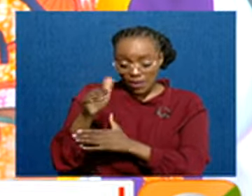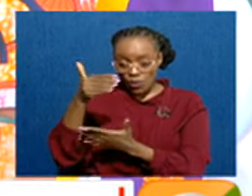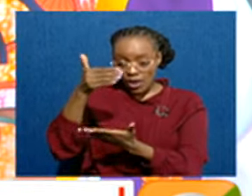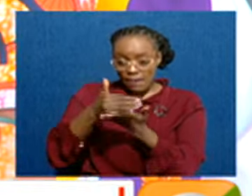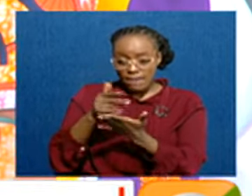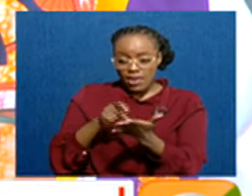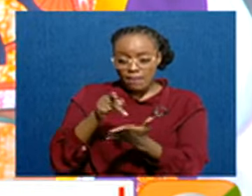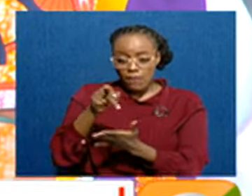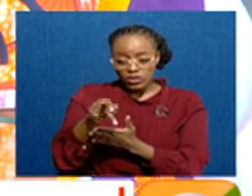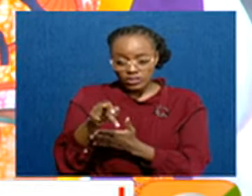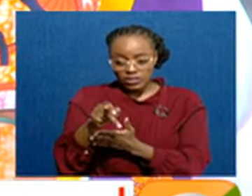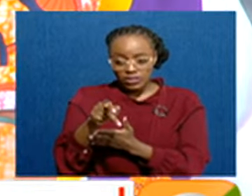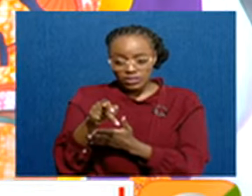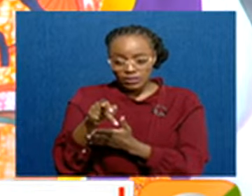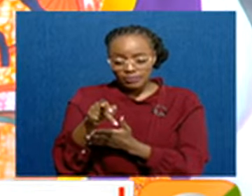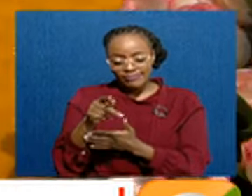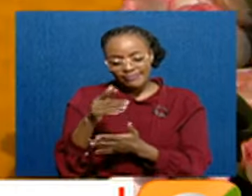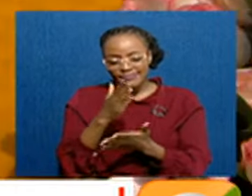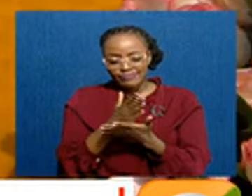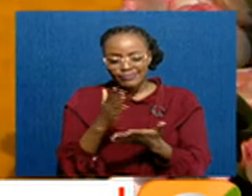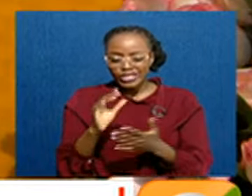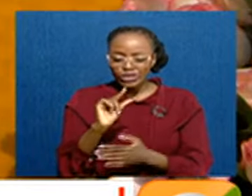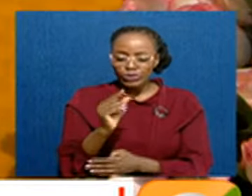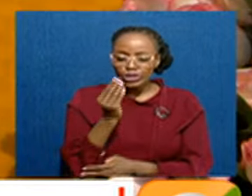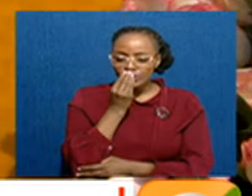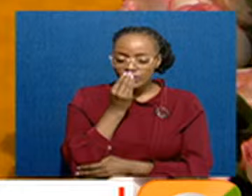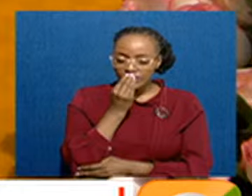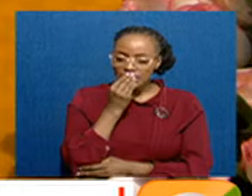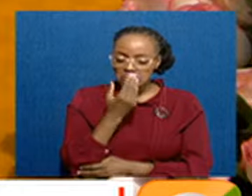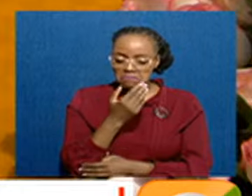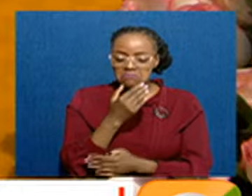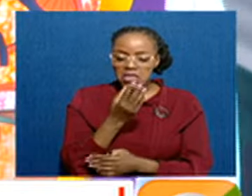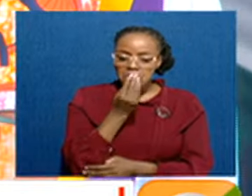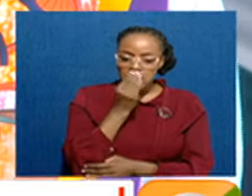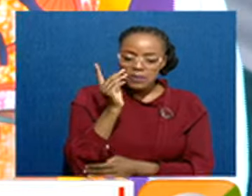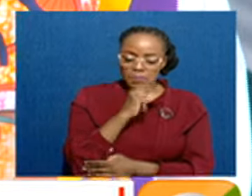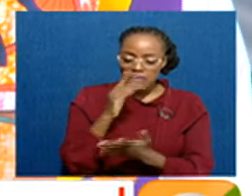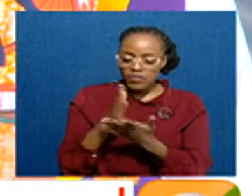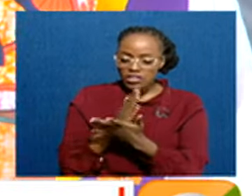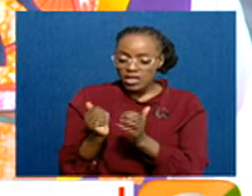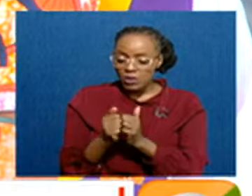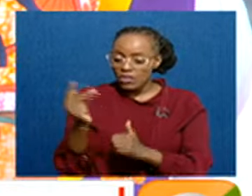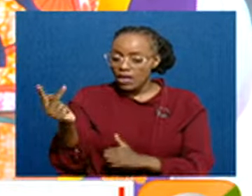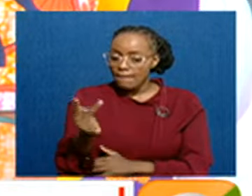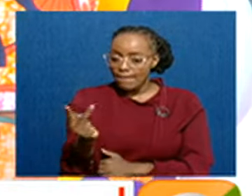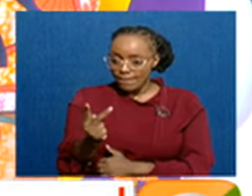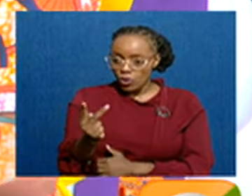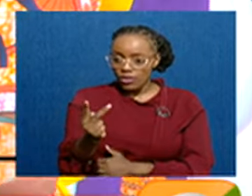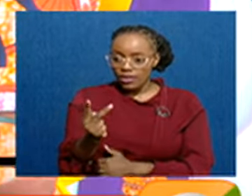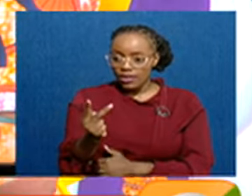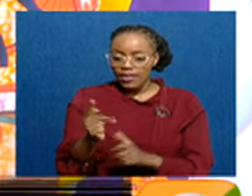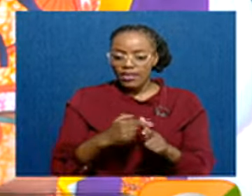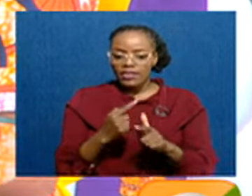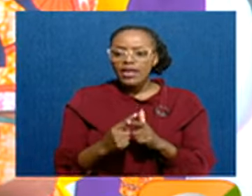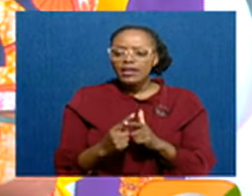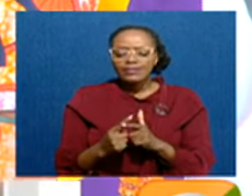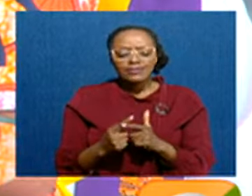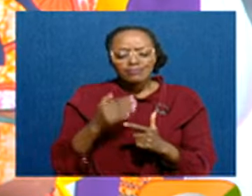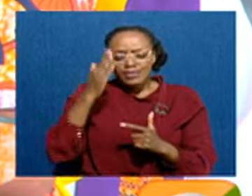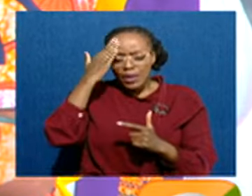bought a snack. I ate and shared with them. Little did I